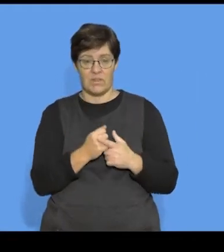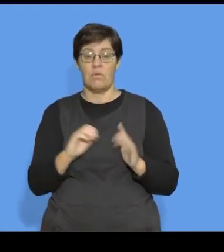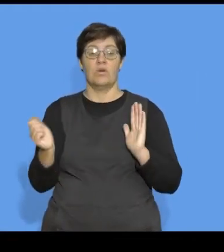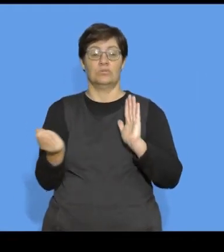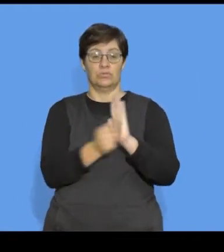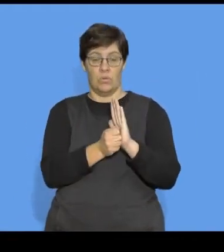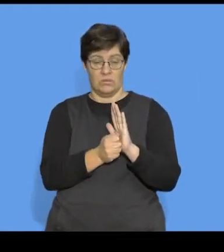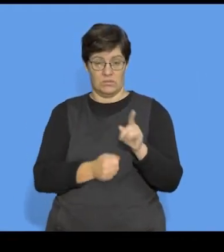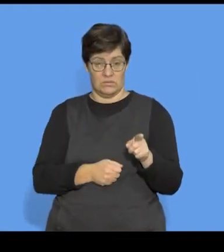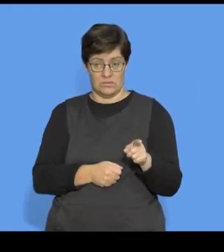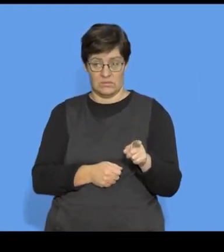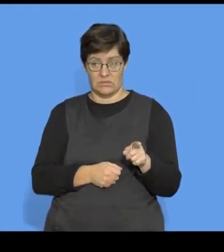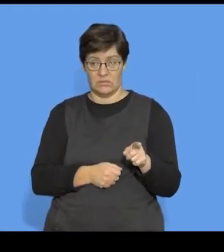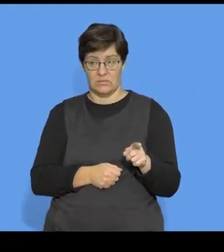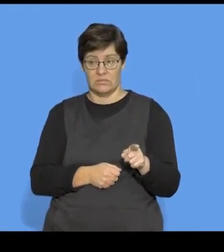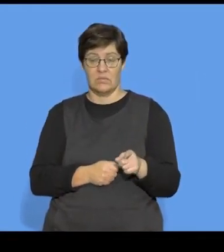say sold,